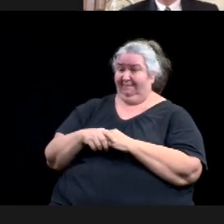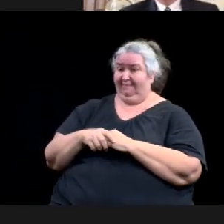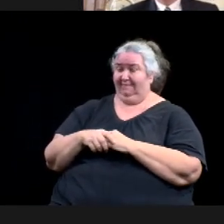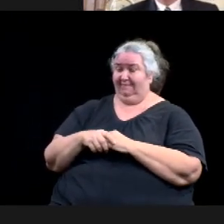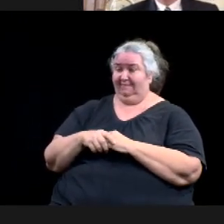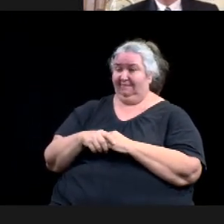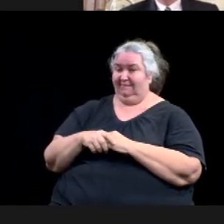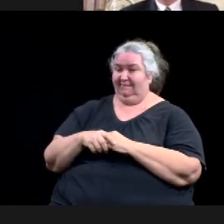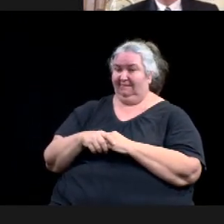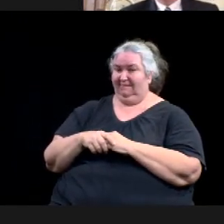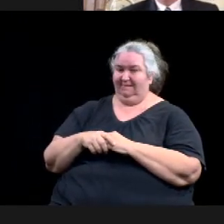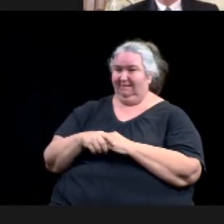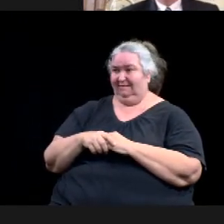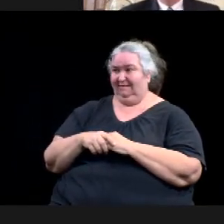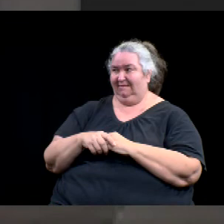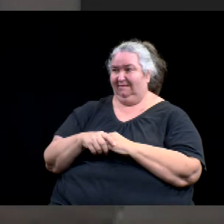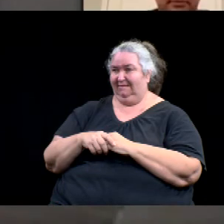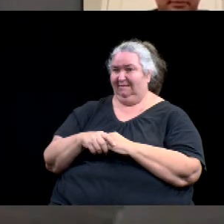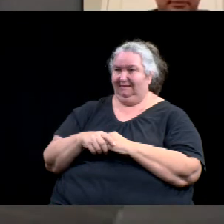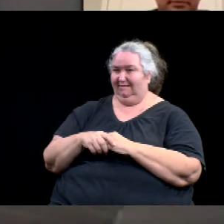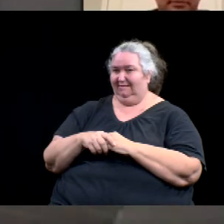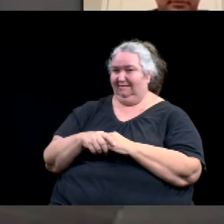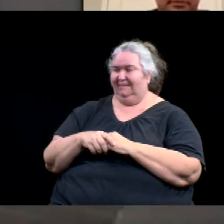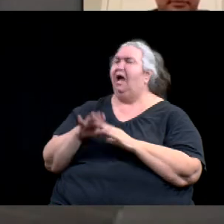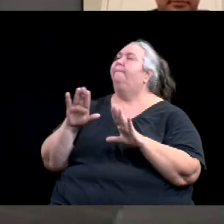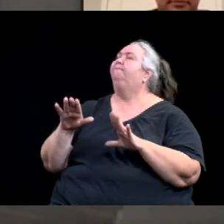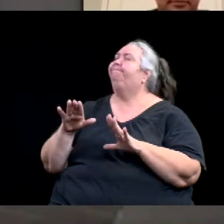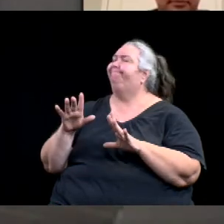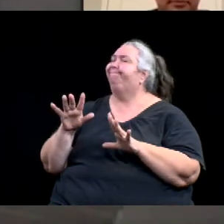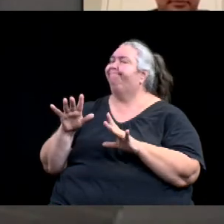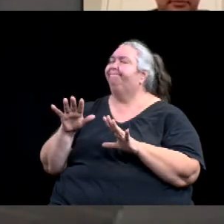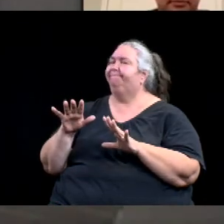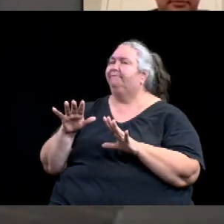Hello, Mr. Herring. Can you hear me? We can hear you.